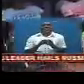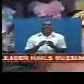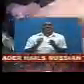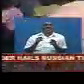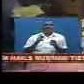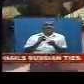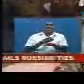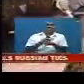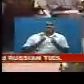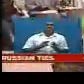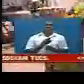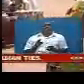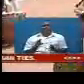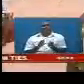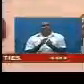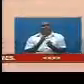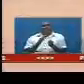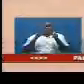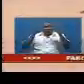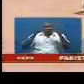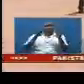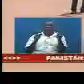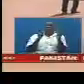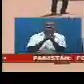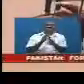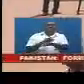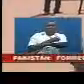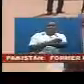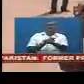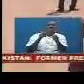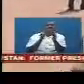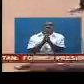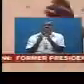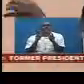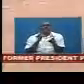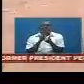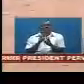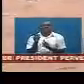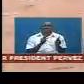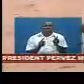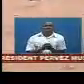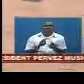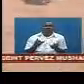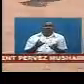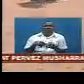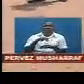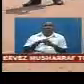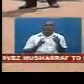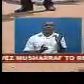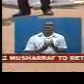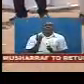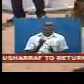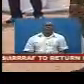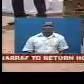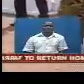harnessing all its human resources, hence the theme for the launch, harnessing the potentials of PWDs for